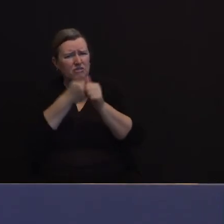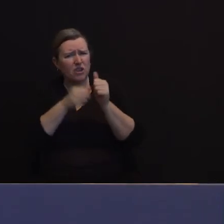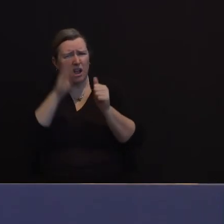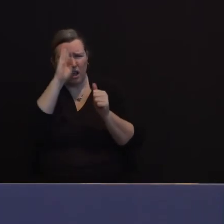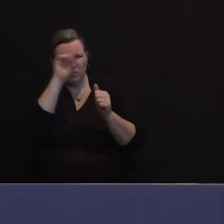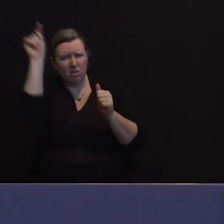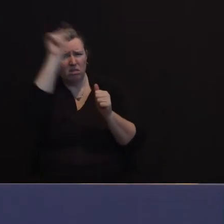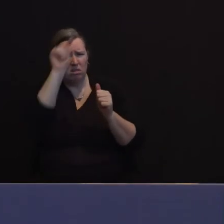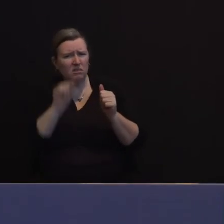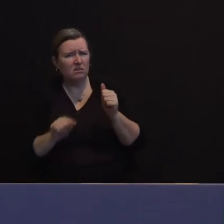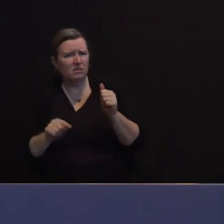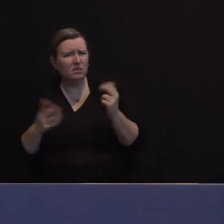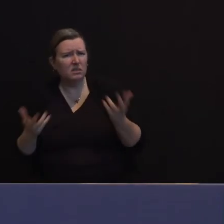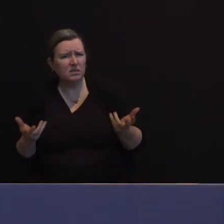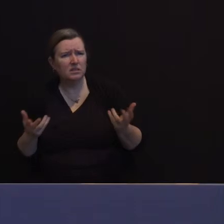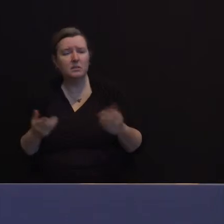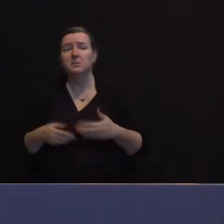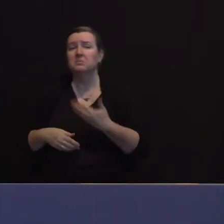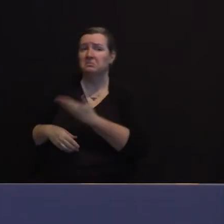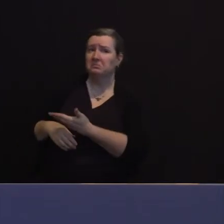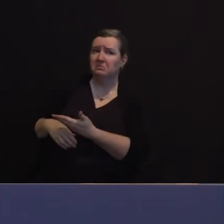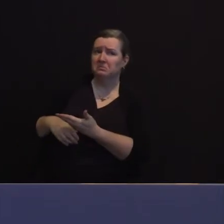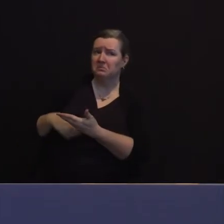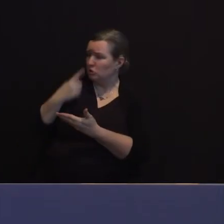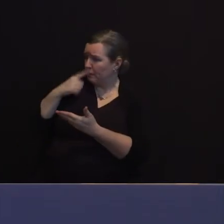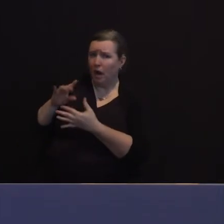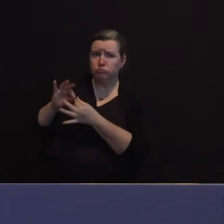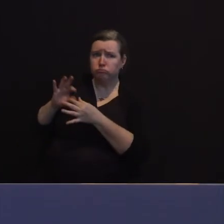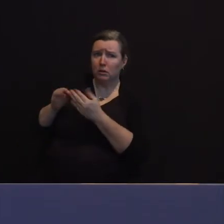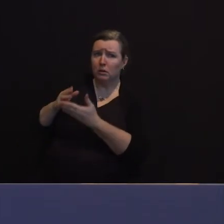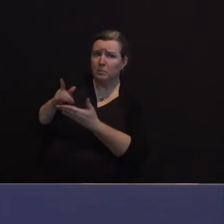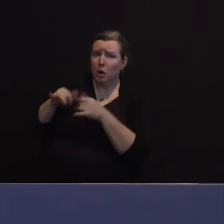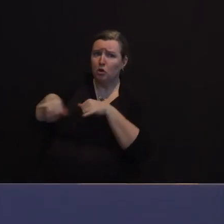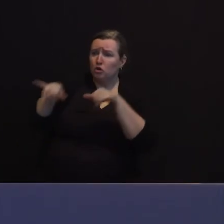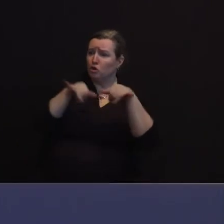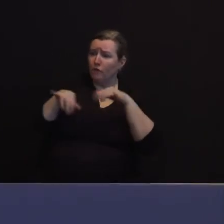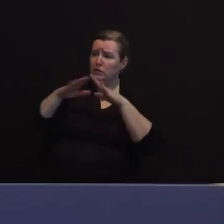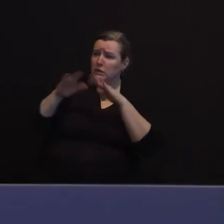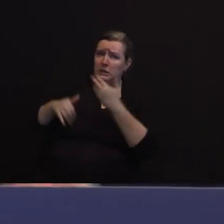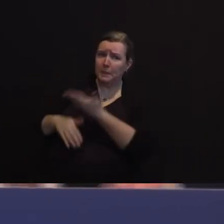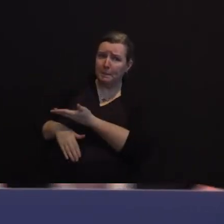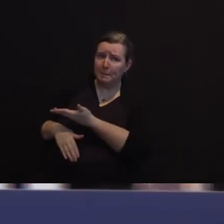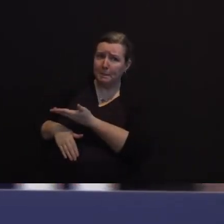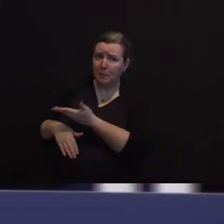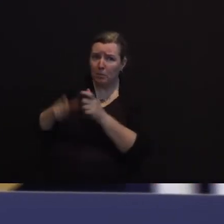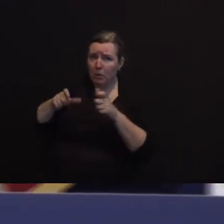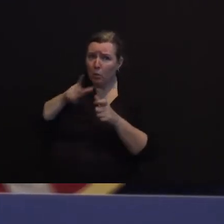on the unified system and/or folks getting a vaccine who may have already had COVID?